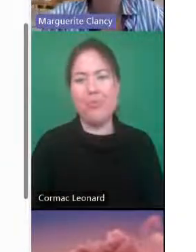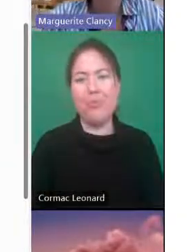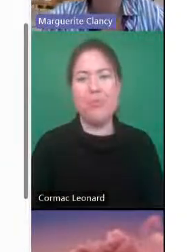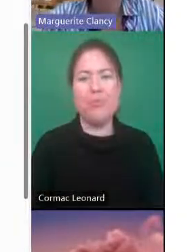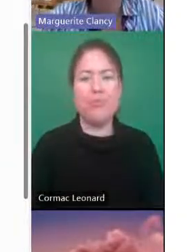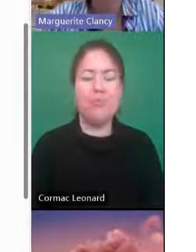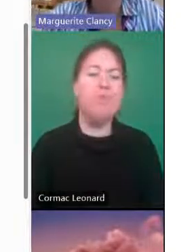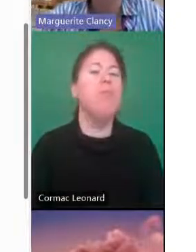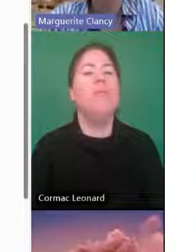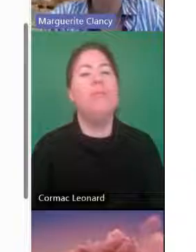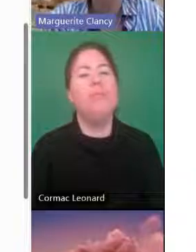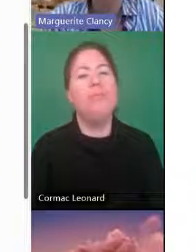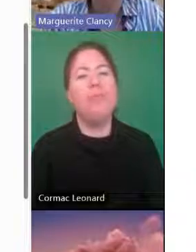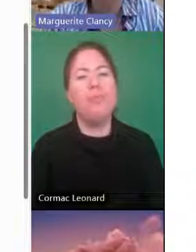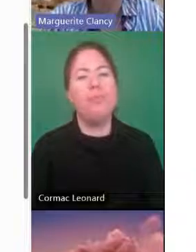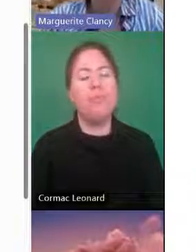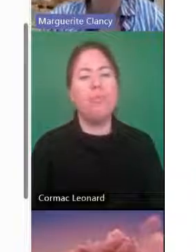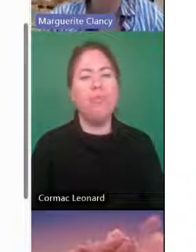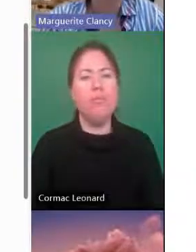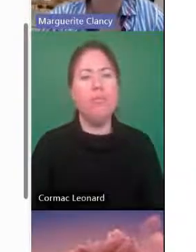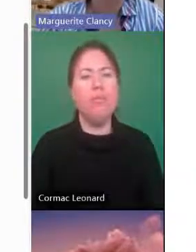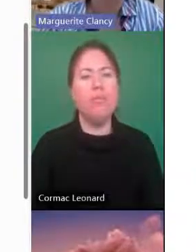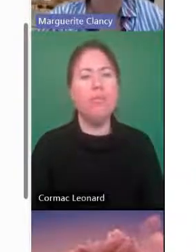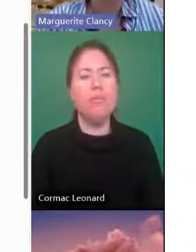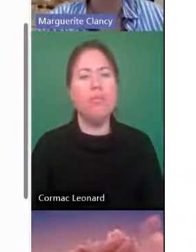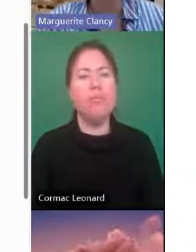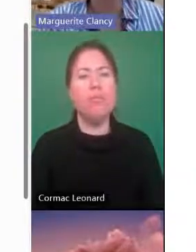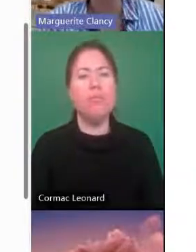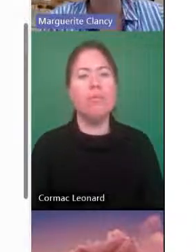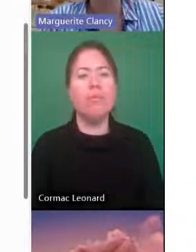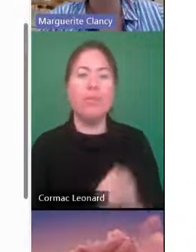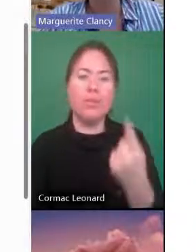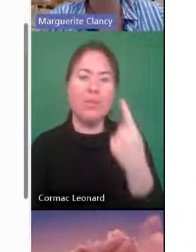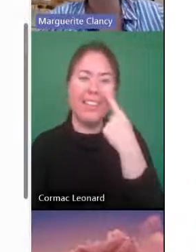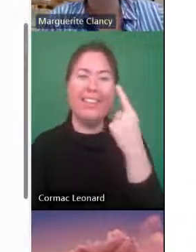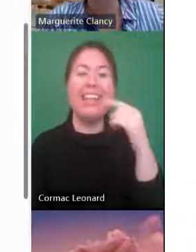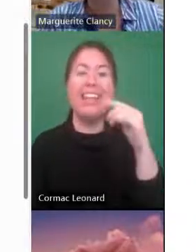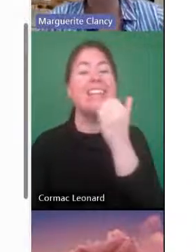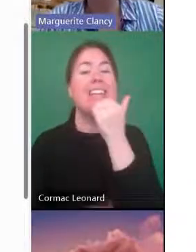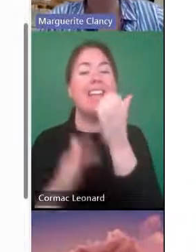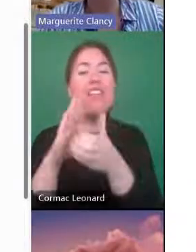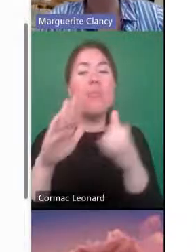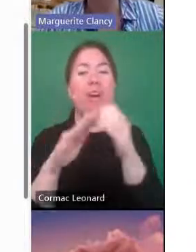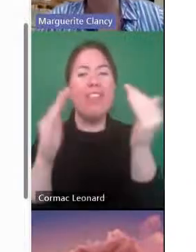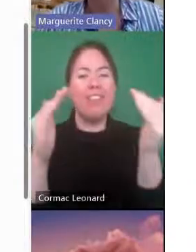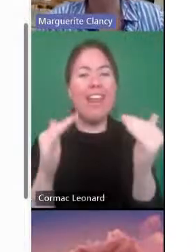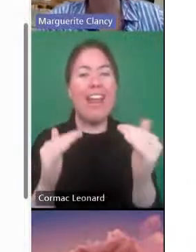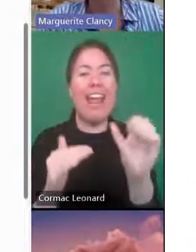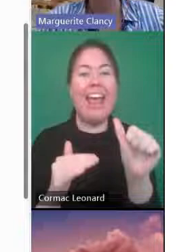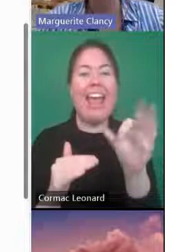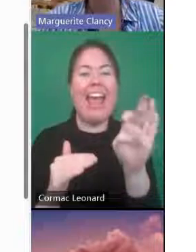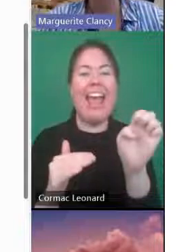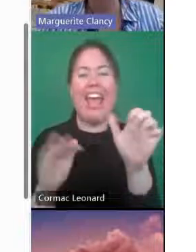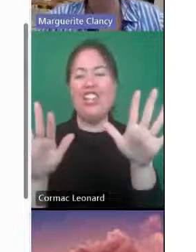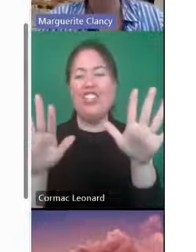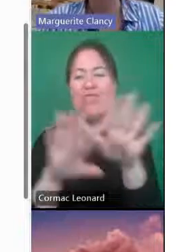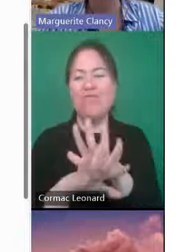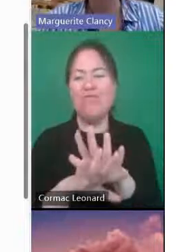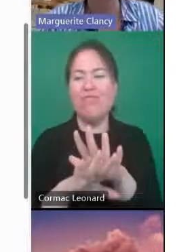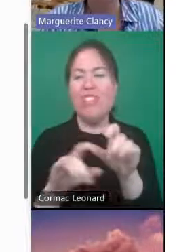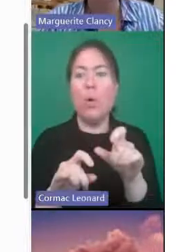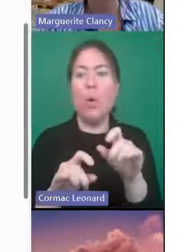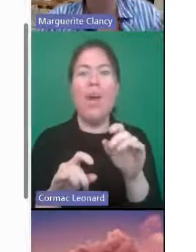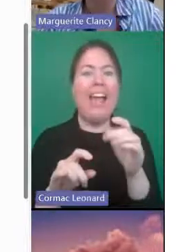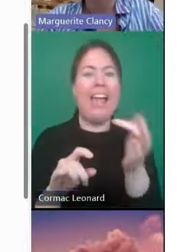So once the date of birth is provided, you can see that the age is grayed out. So it's either one or the